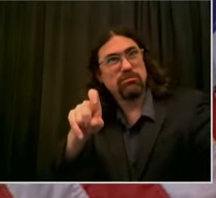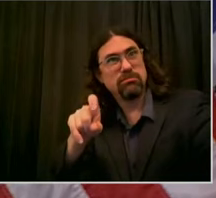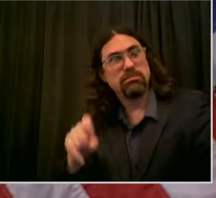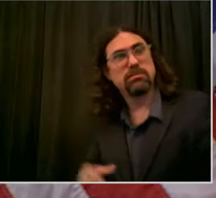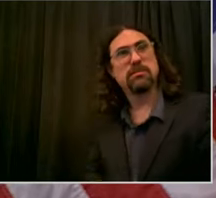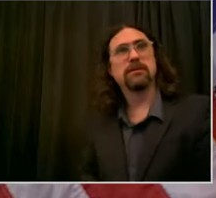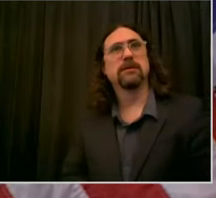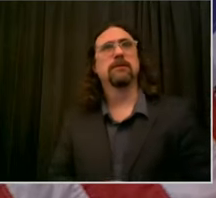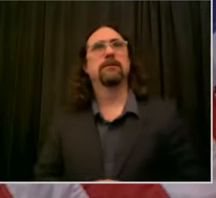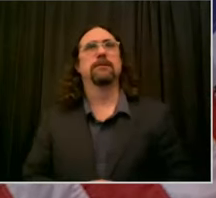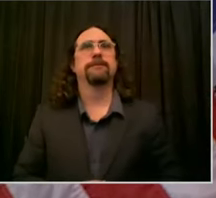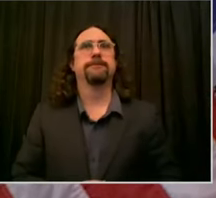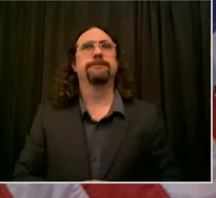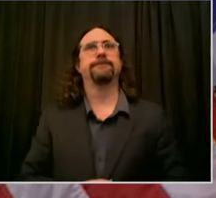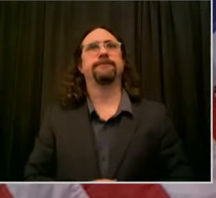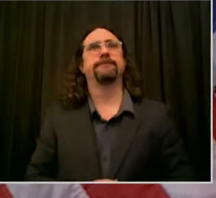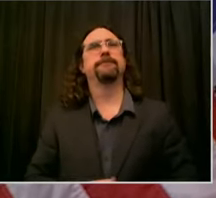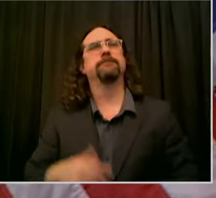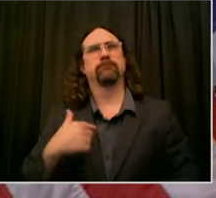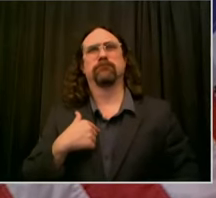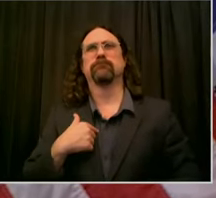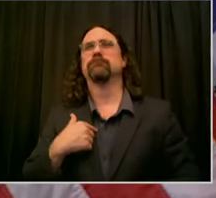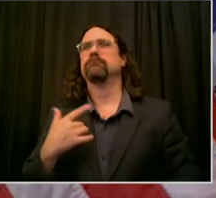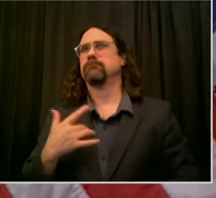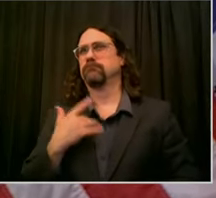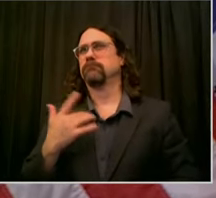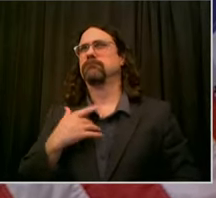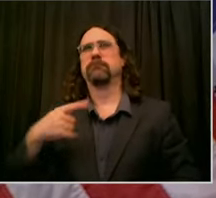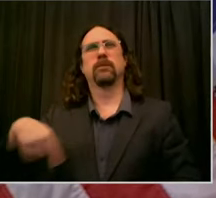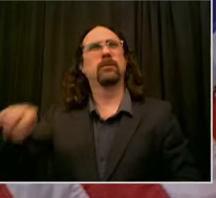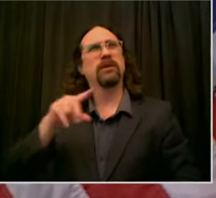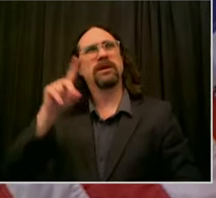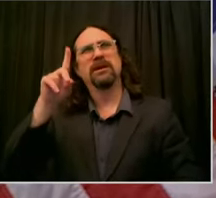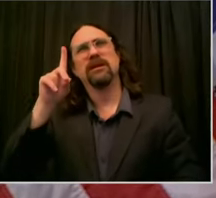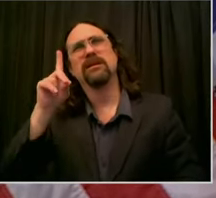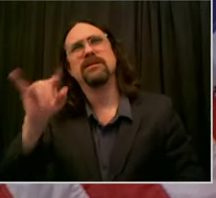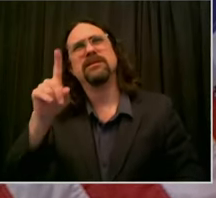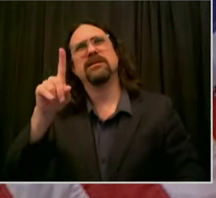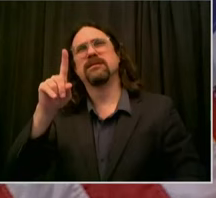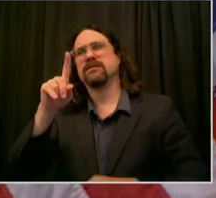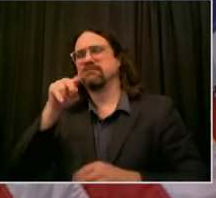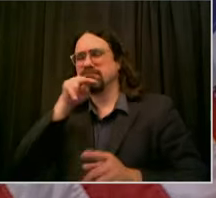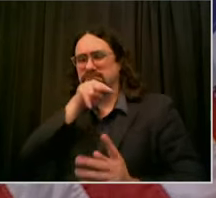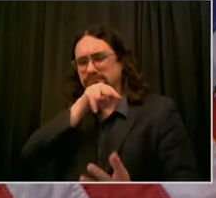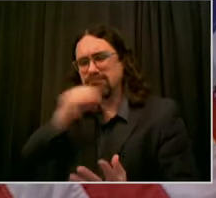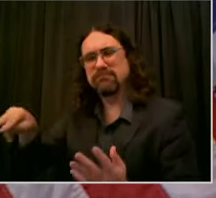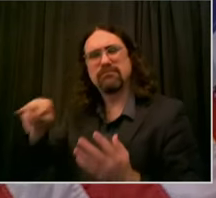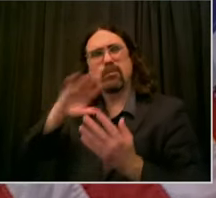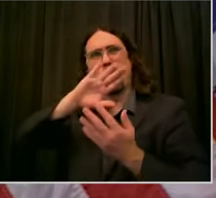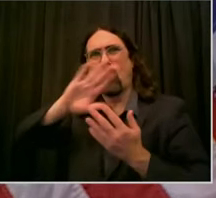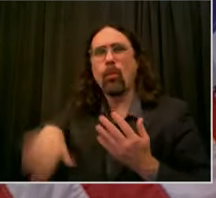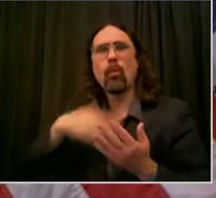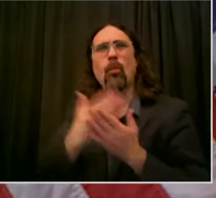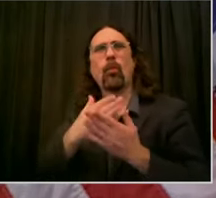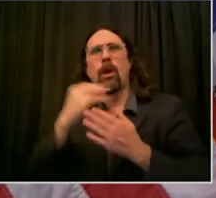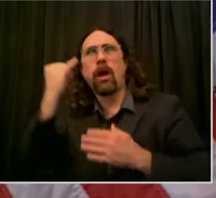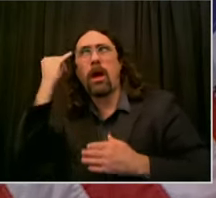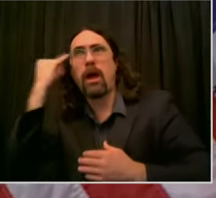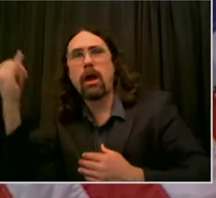of what happened in this city and in this country from Thursday night through Sunday night. Again, up until Sunday night around 9 p.m.,